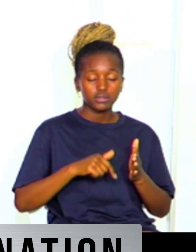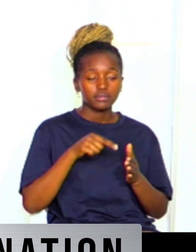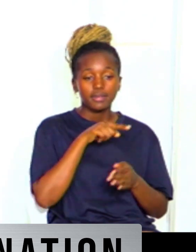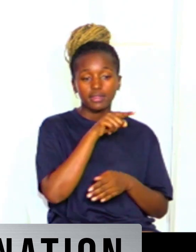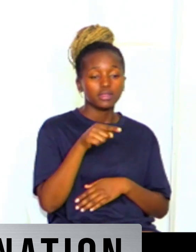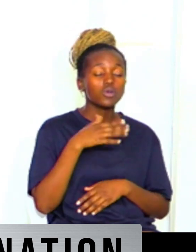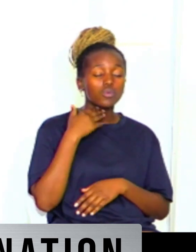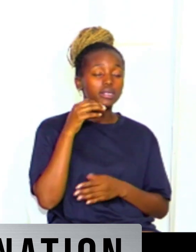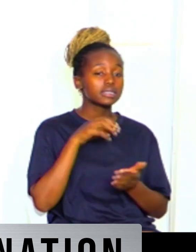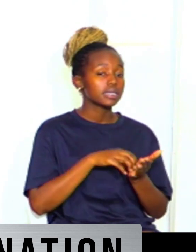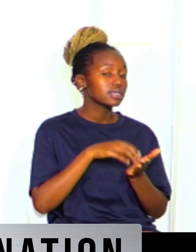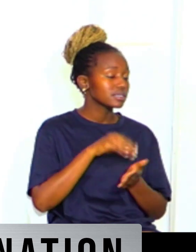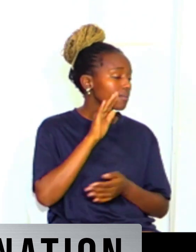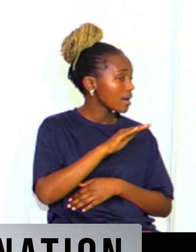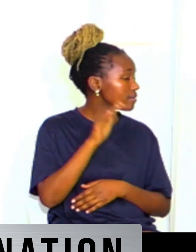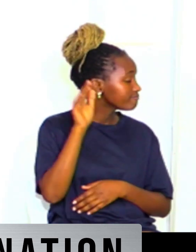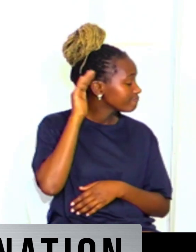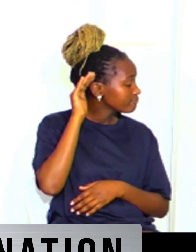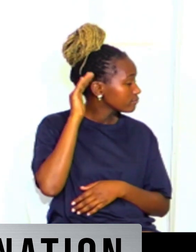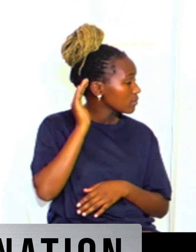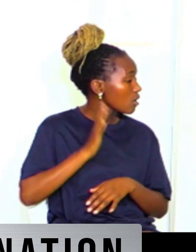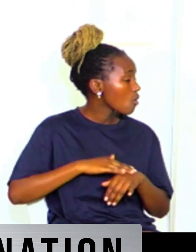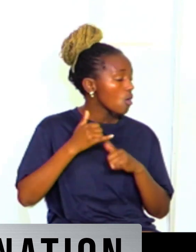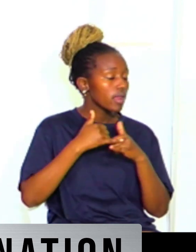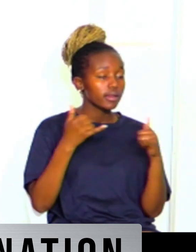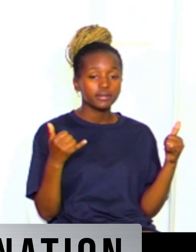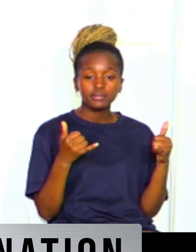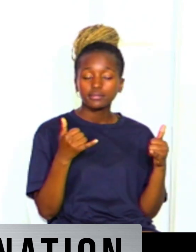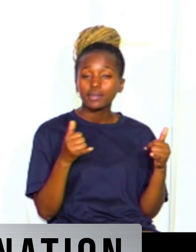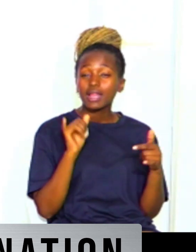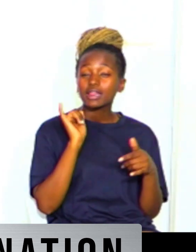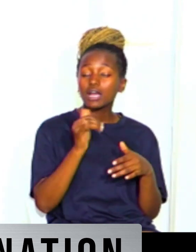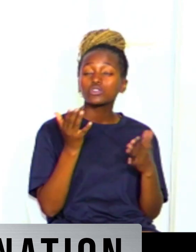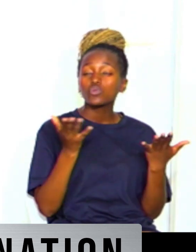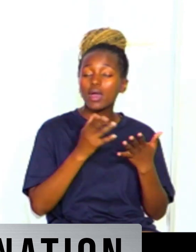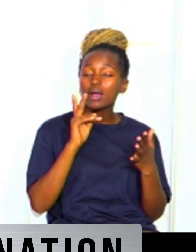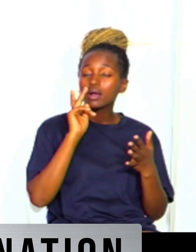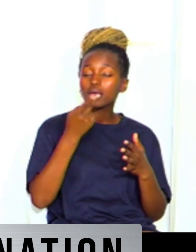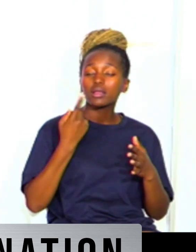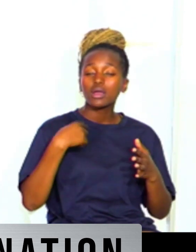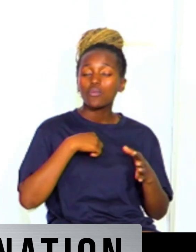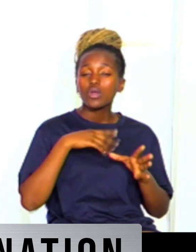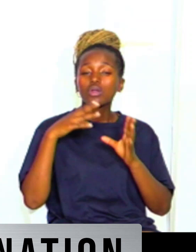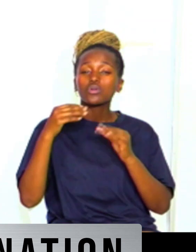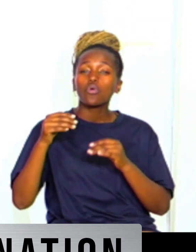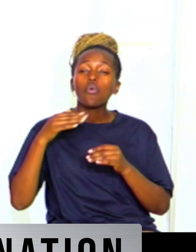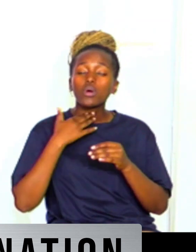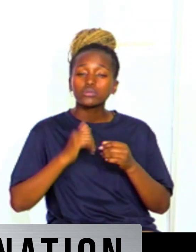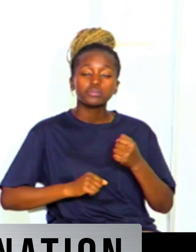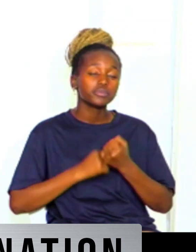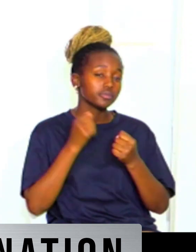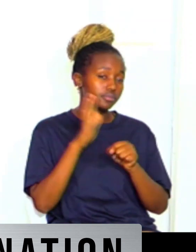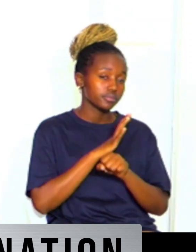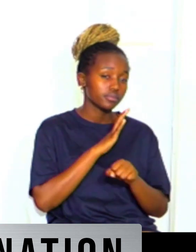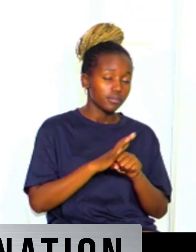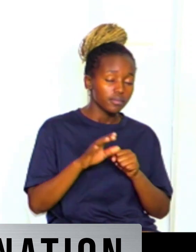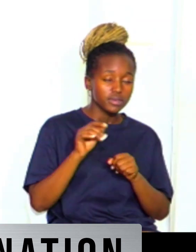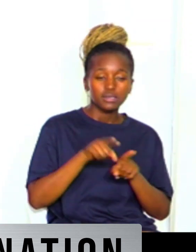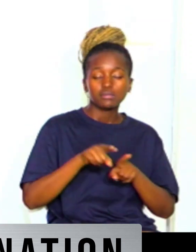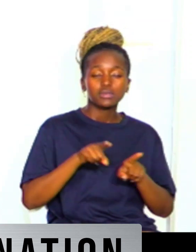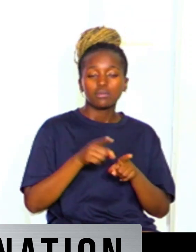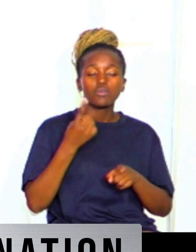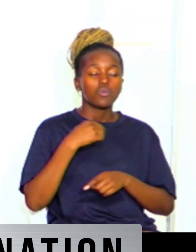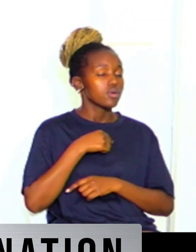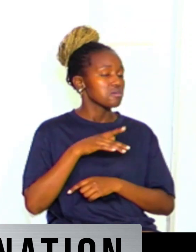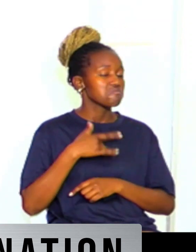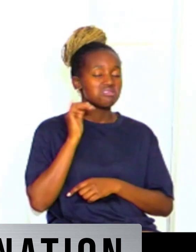yake isikizwe online. That's where Kenyans went na wakaanza kusema nini? Wakaanza kusema that doesn't make